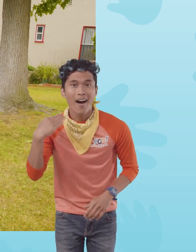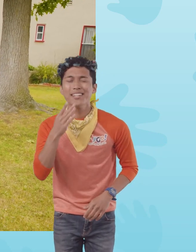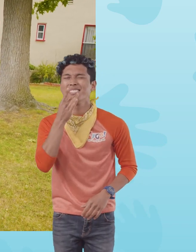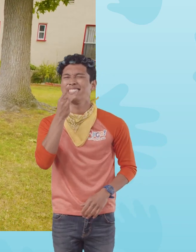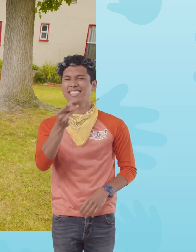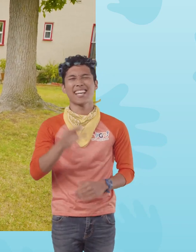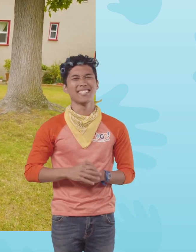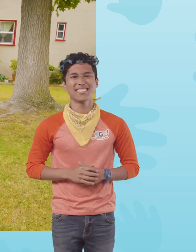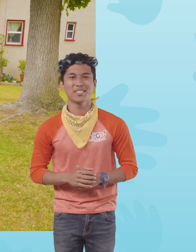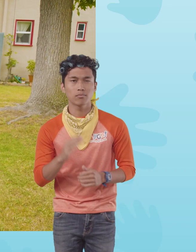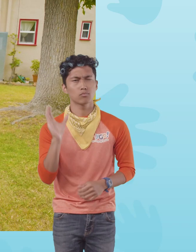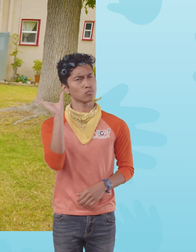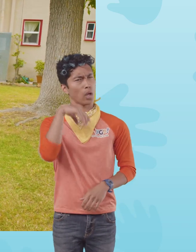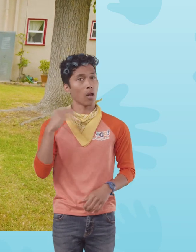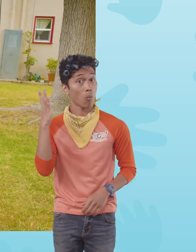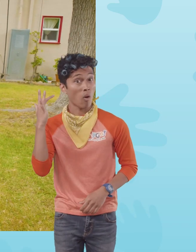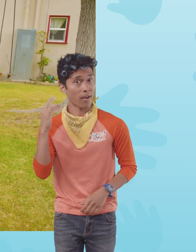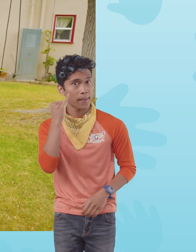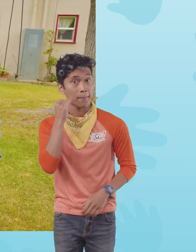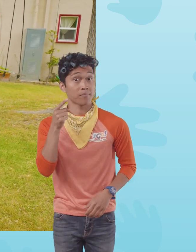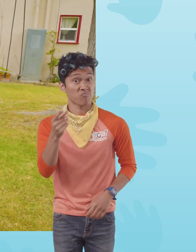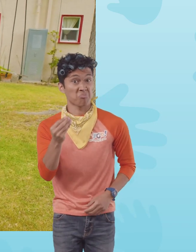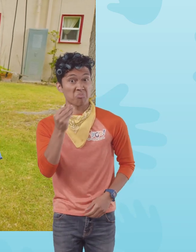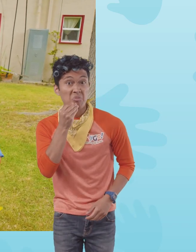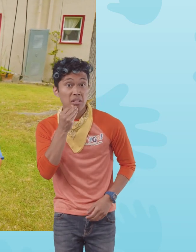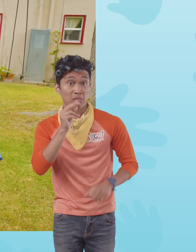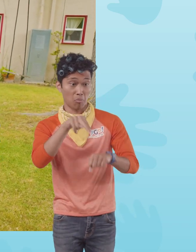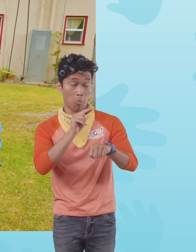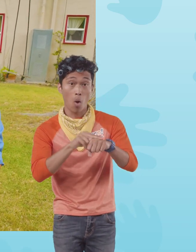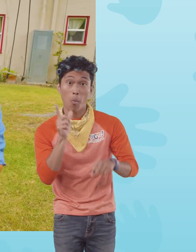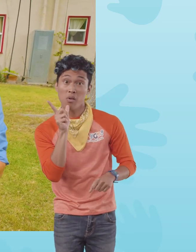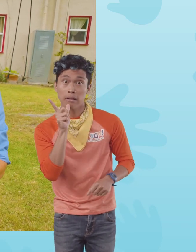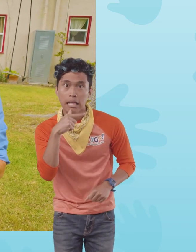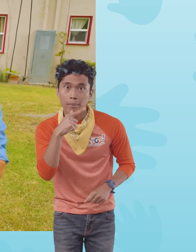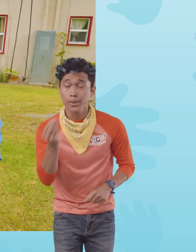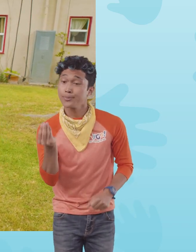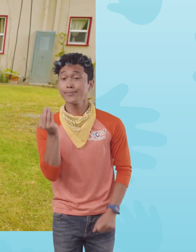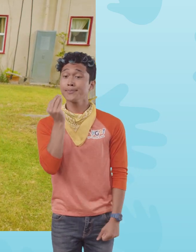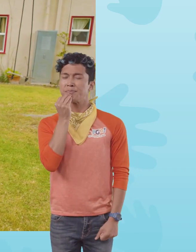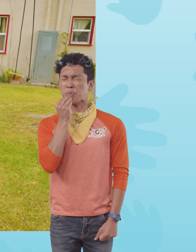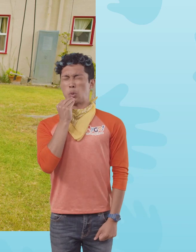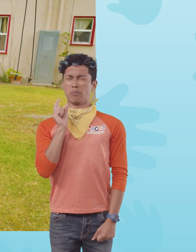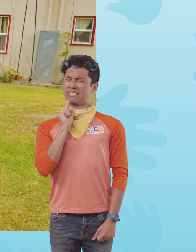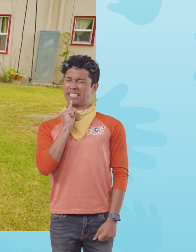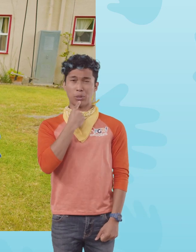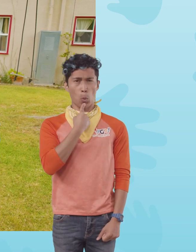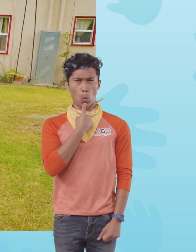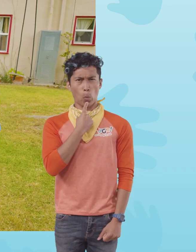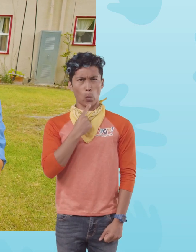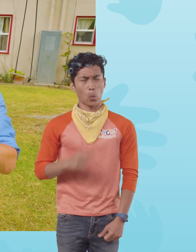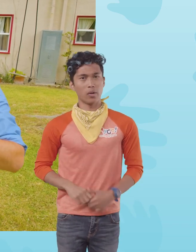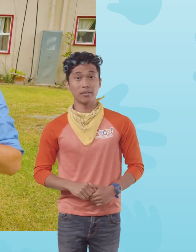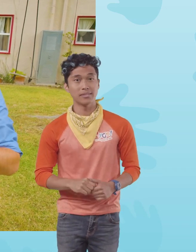really tasty. It's weird because if you just eat a normal lemon, it's really sour.